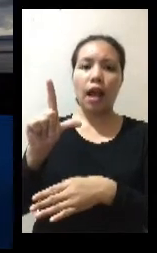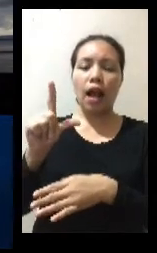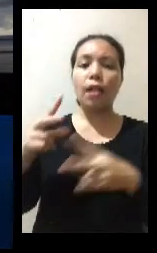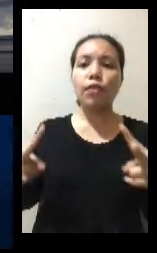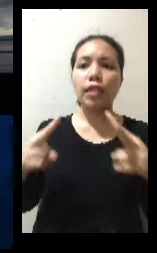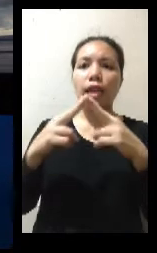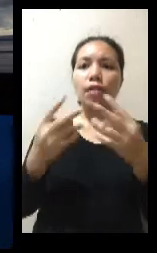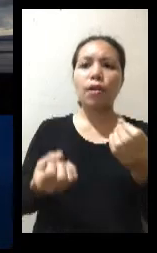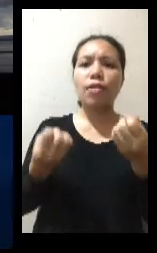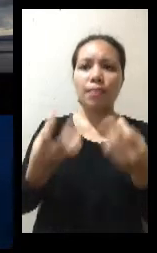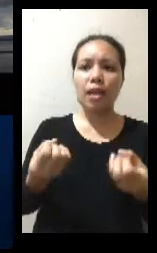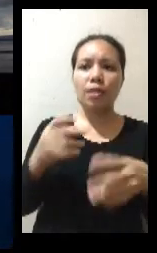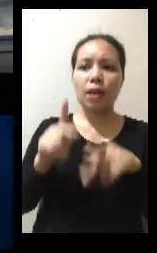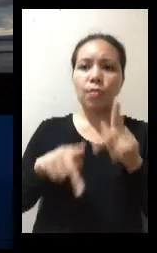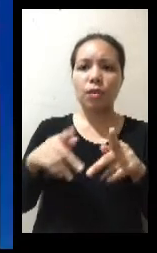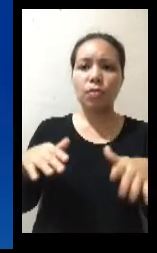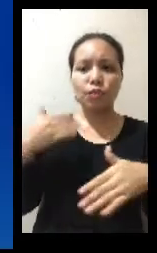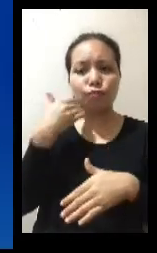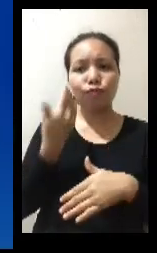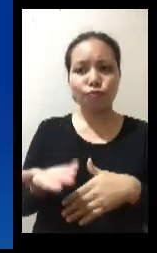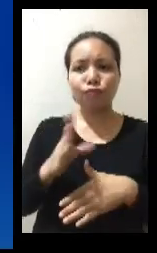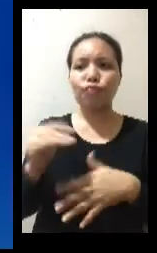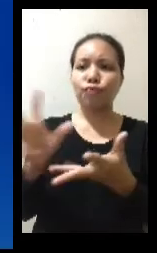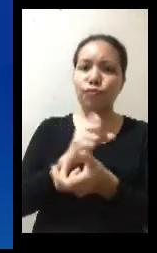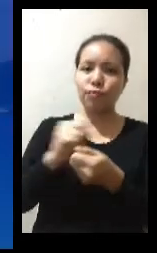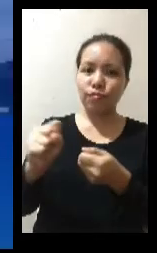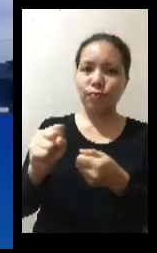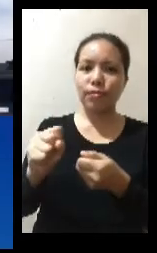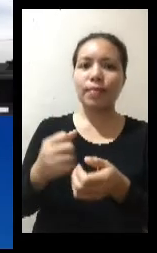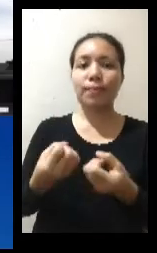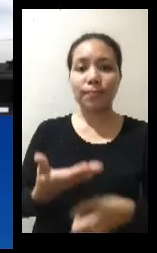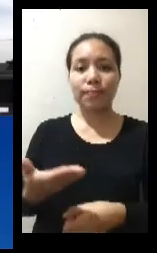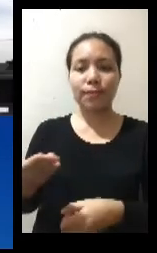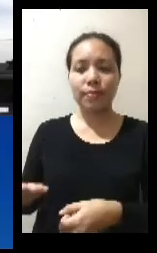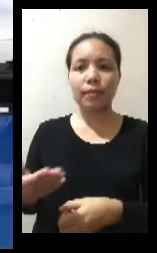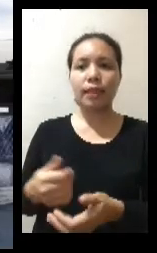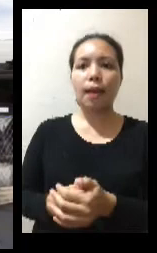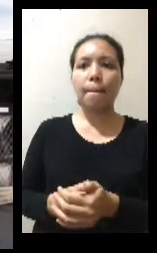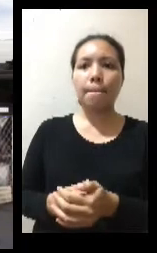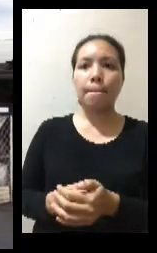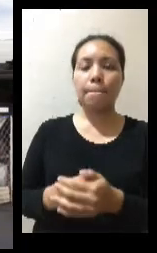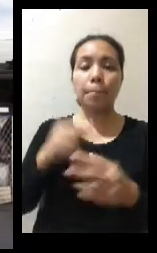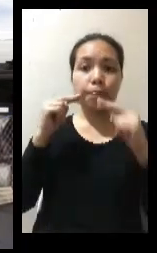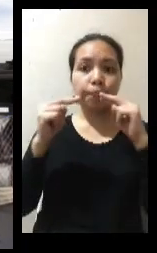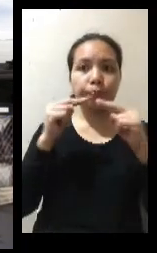Taal volcano eruption, which affected thousands of families and caused millions worth of